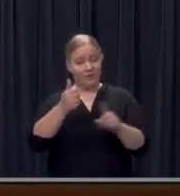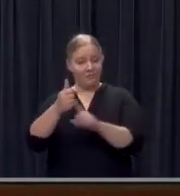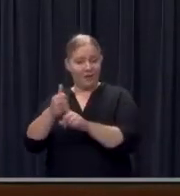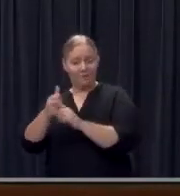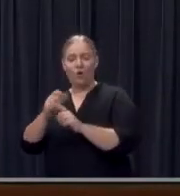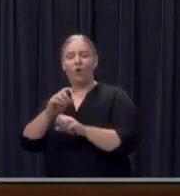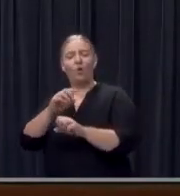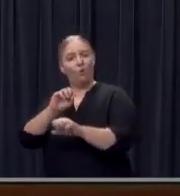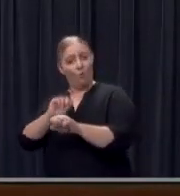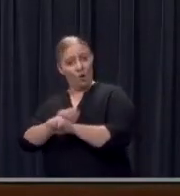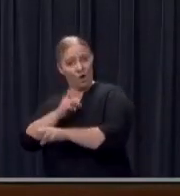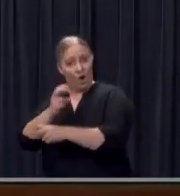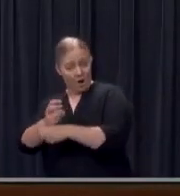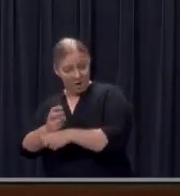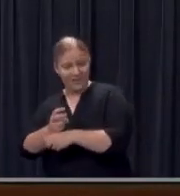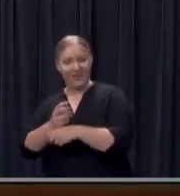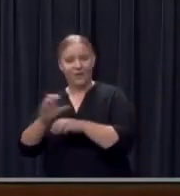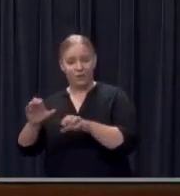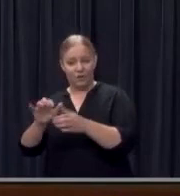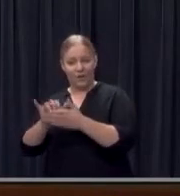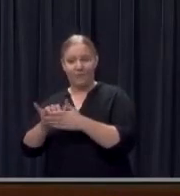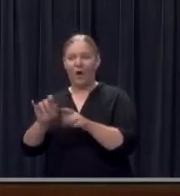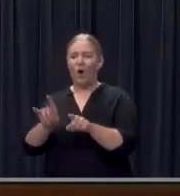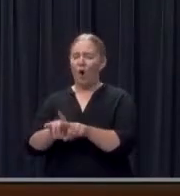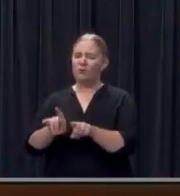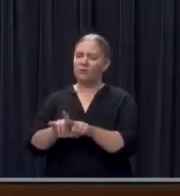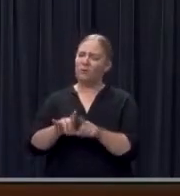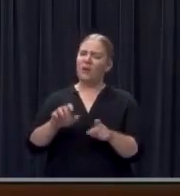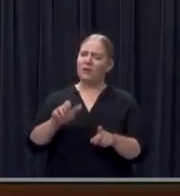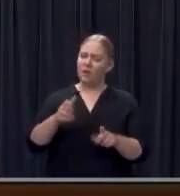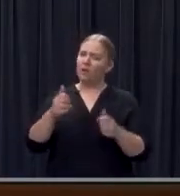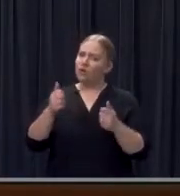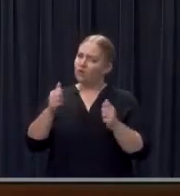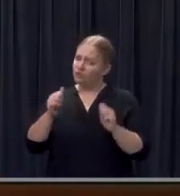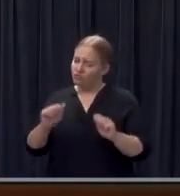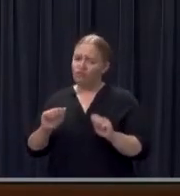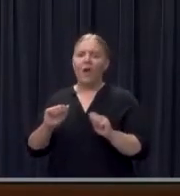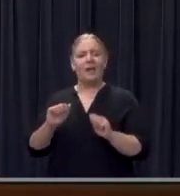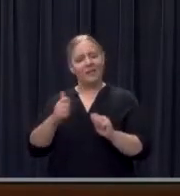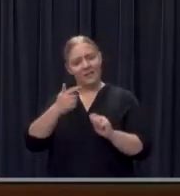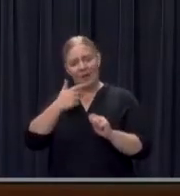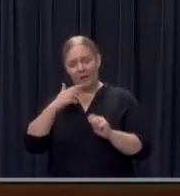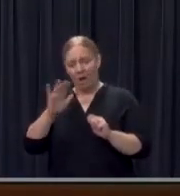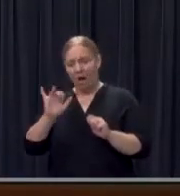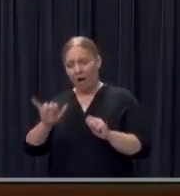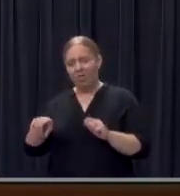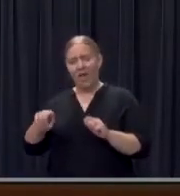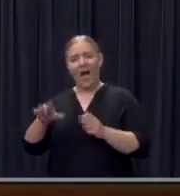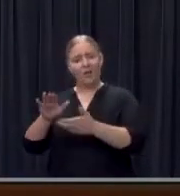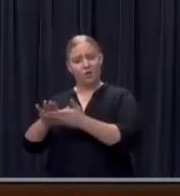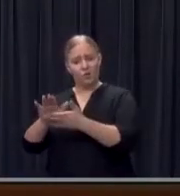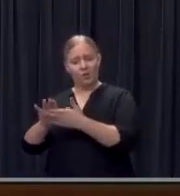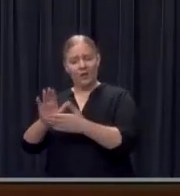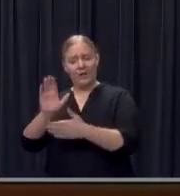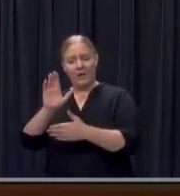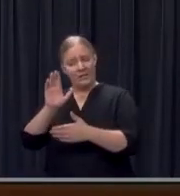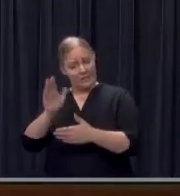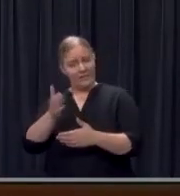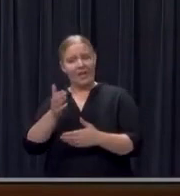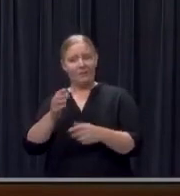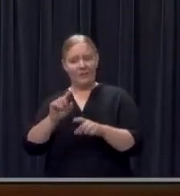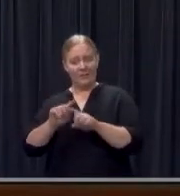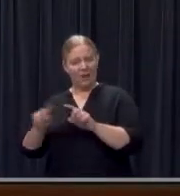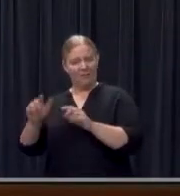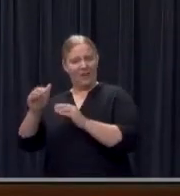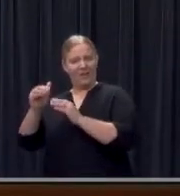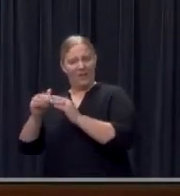working really hard to get that done. But this also has just been another triangulation of data where we can say, gosh, this school looks like they're a little different than